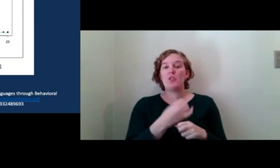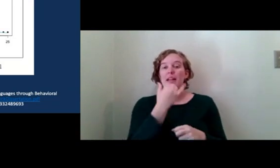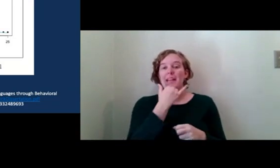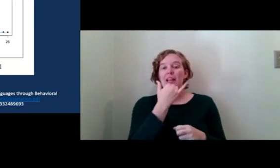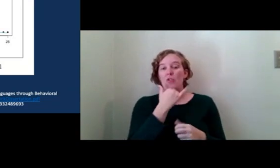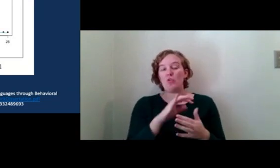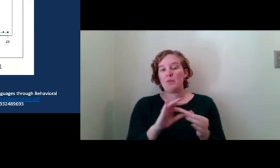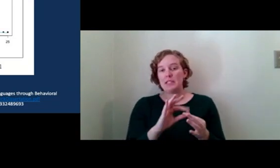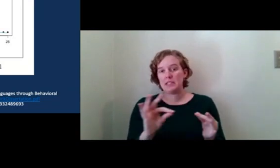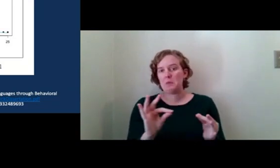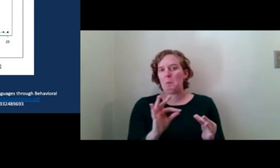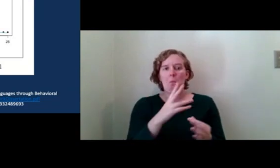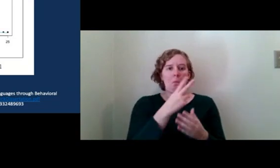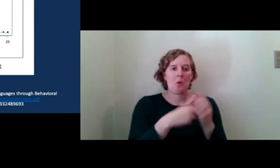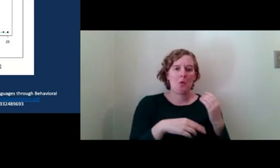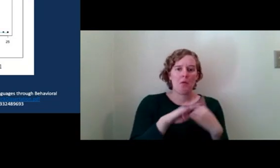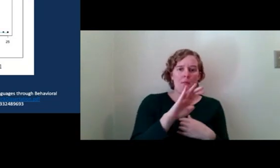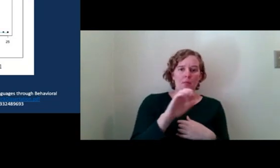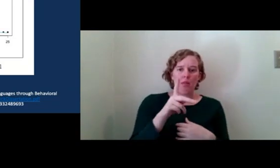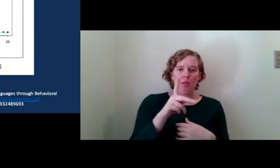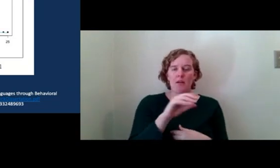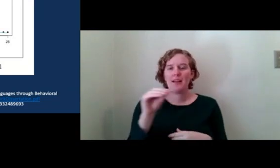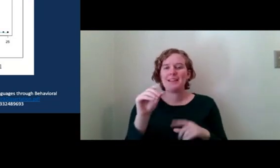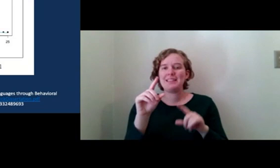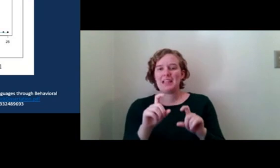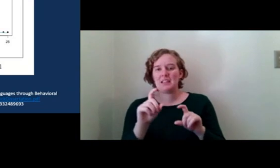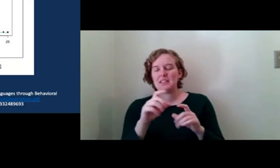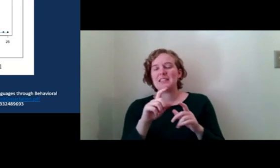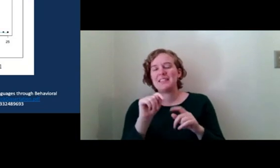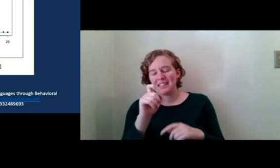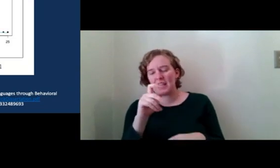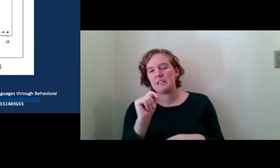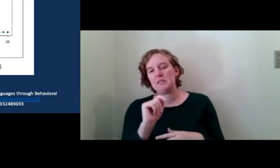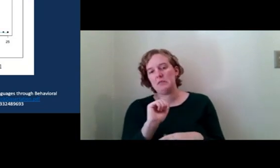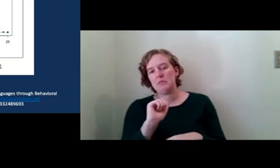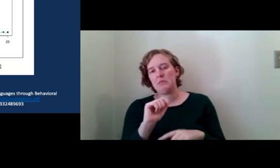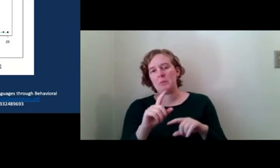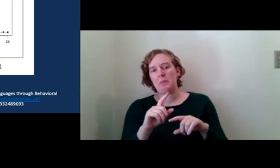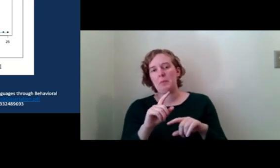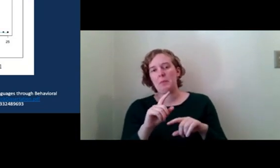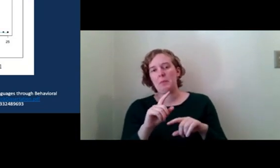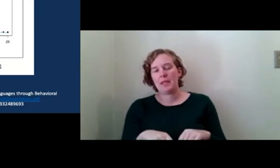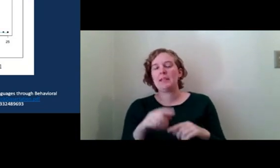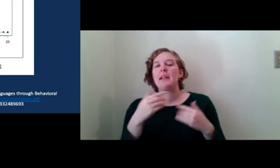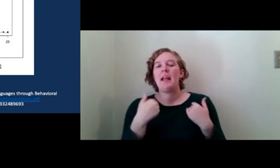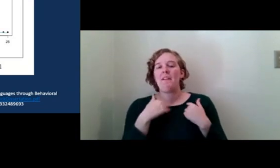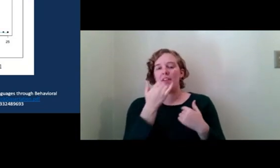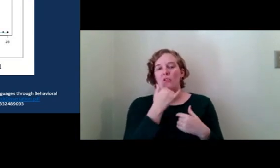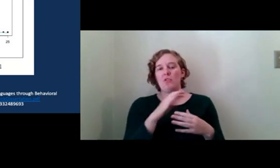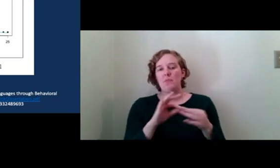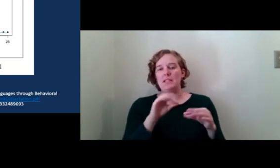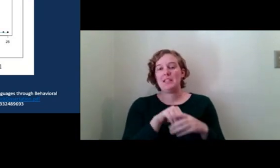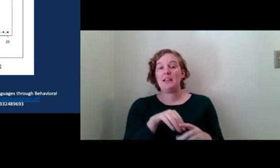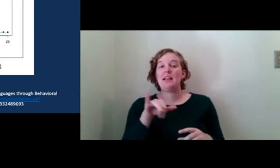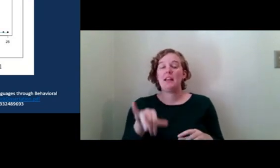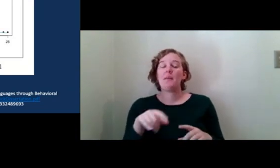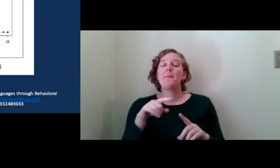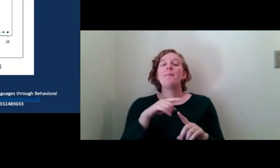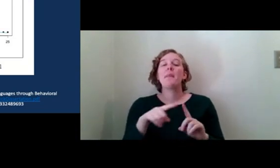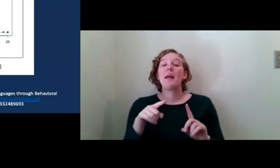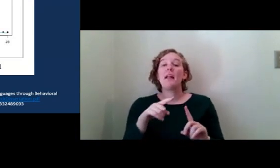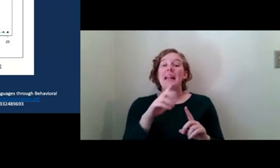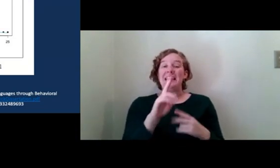text-based languages. Both text-based, block-based languages have errors in them. This is a fact. And it turns out that these errors, the kind of